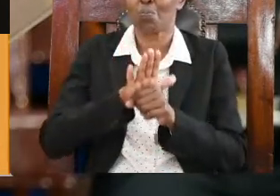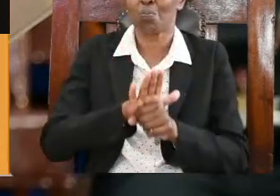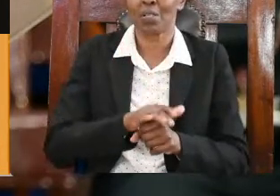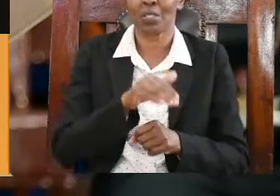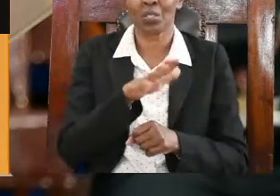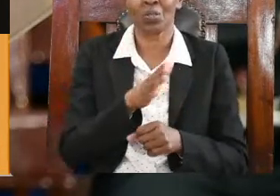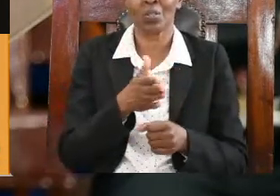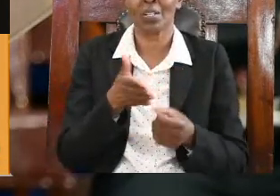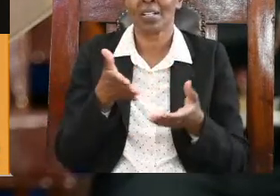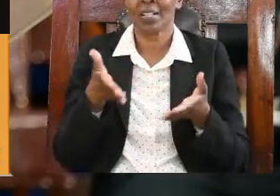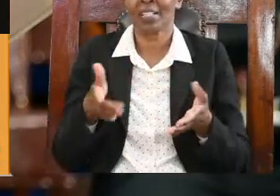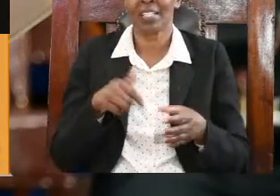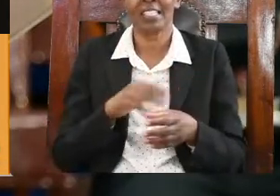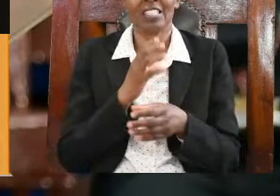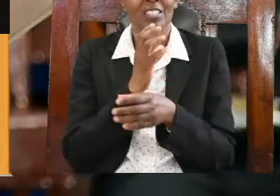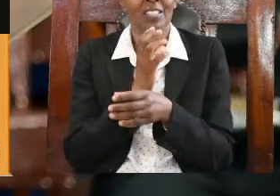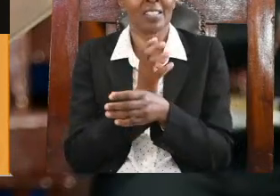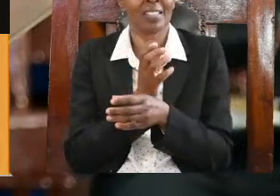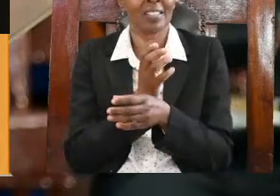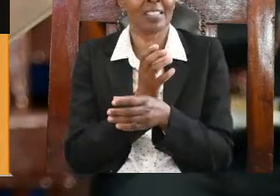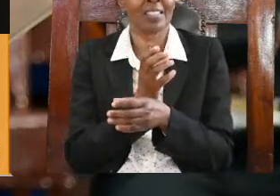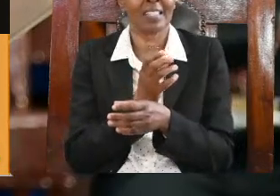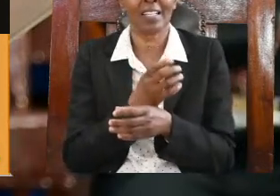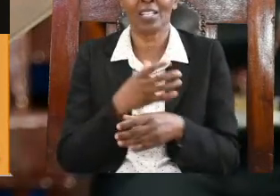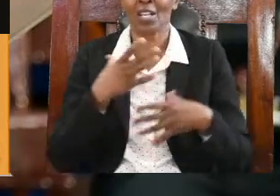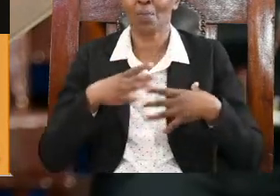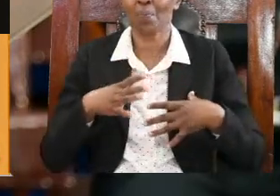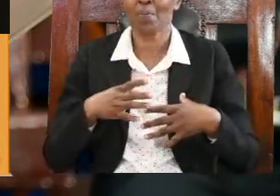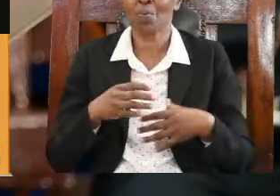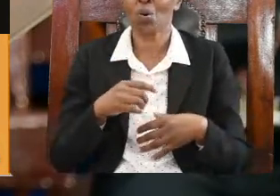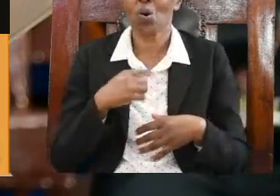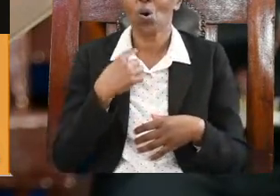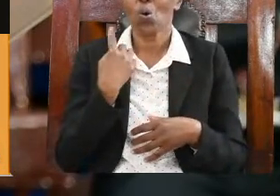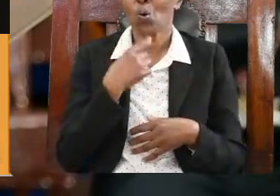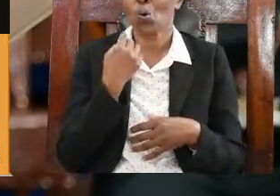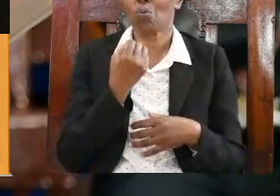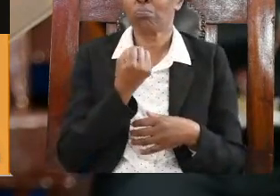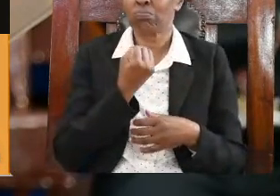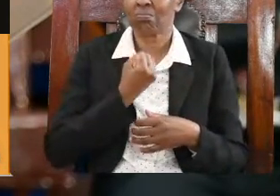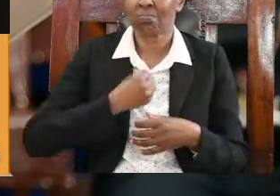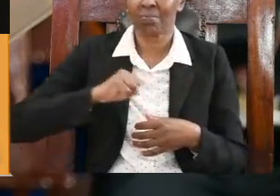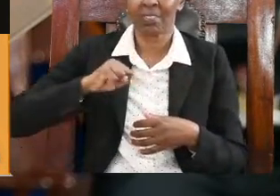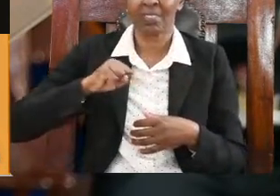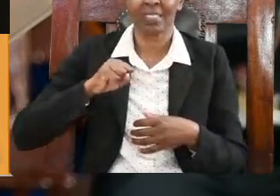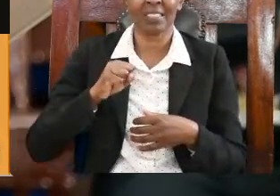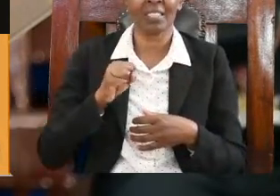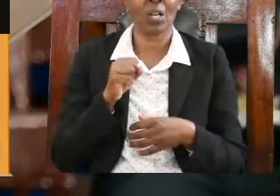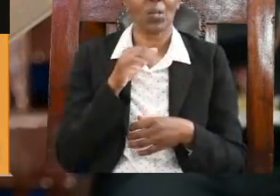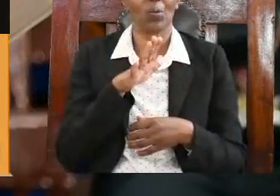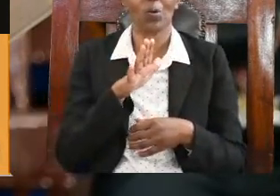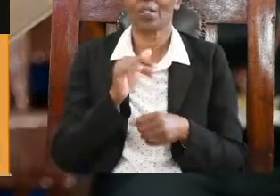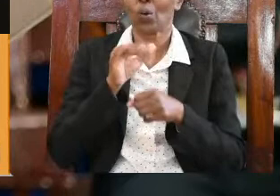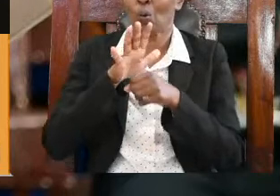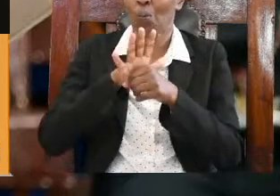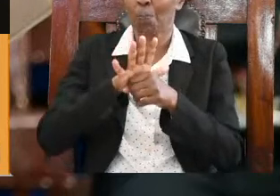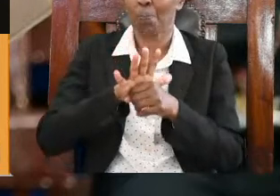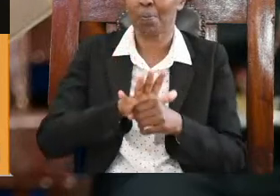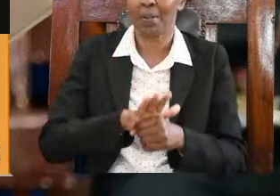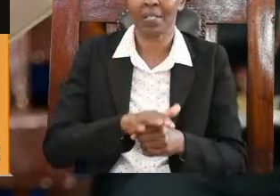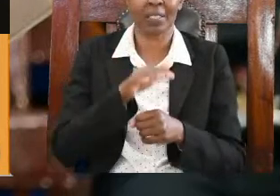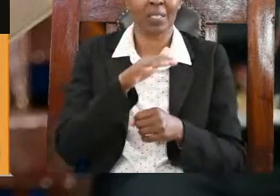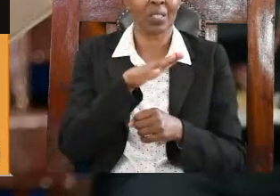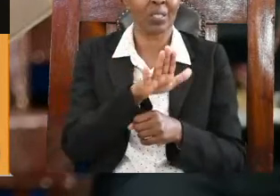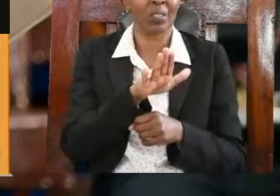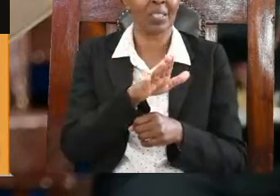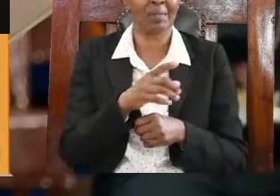in church, and there are people who are disregarding you, who are looking down on you. People who maybe tell you,